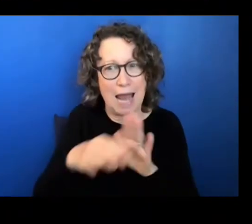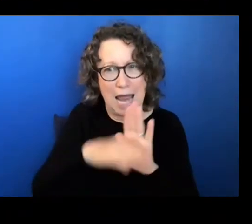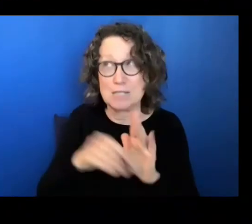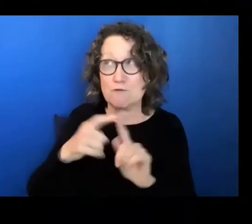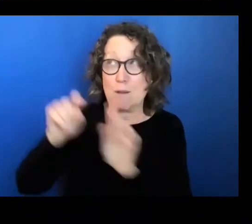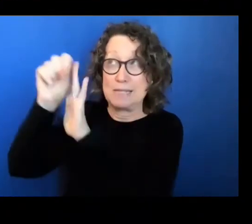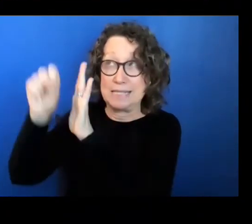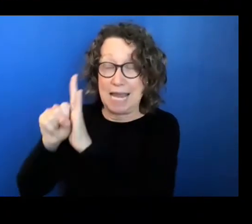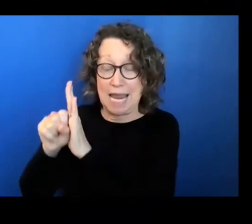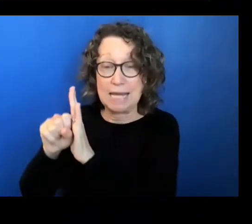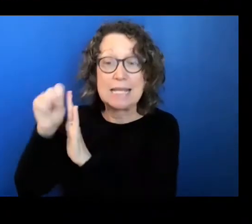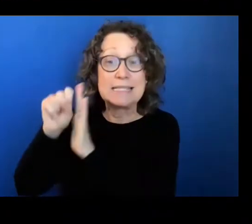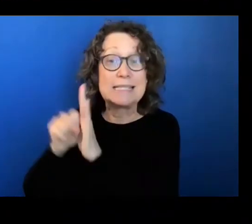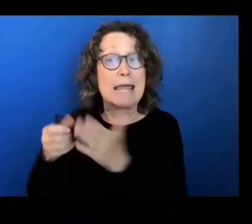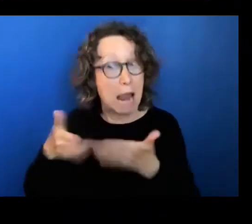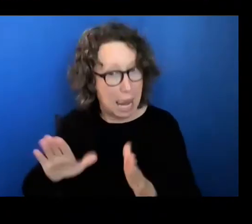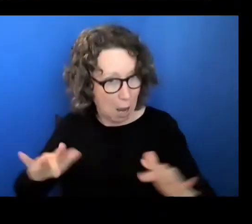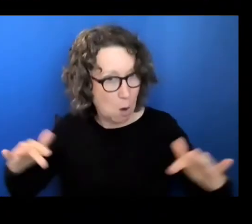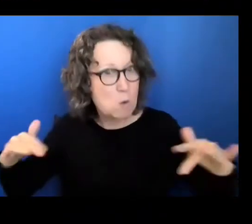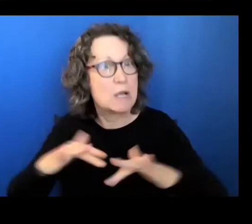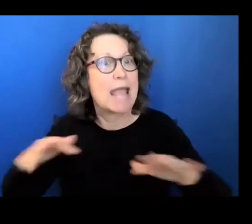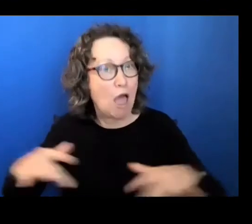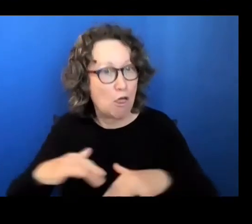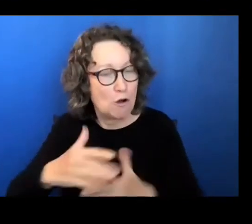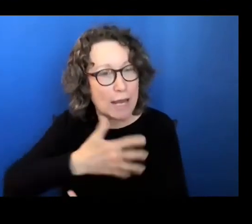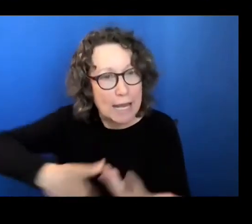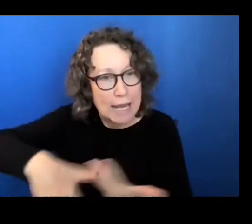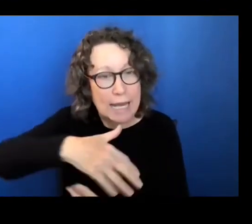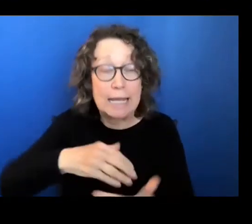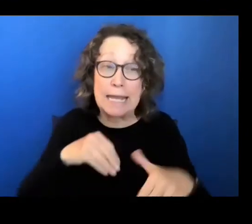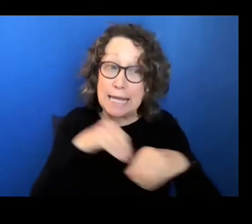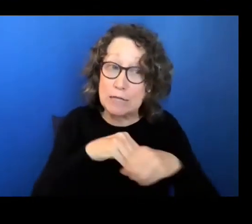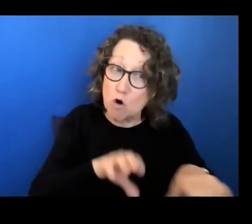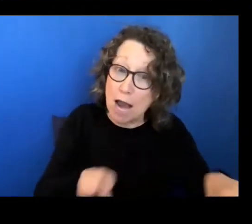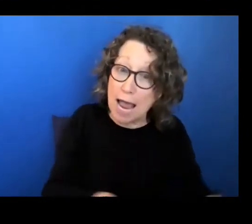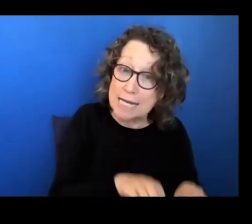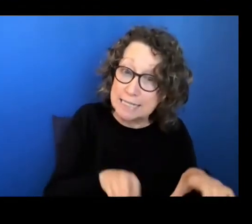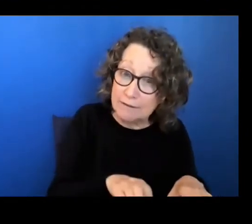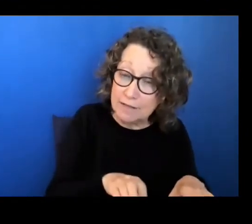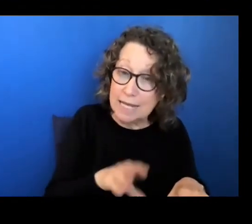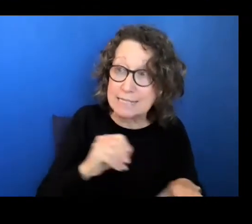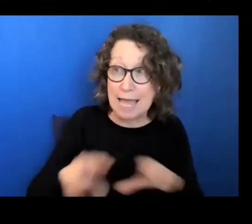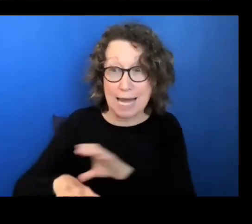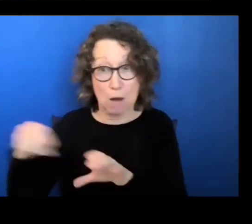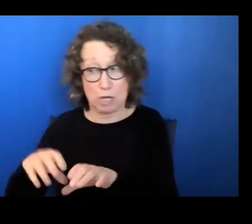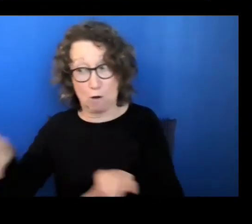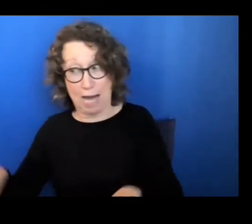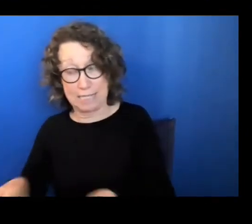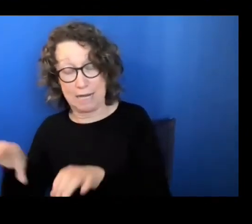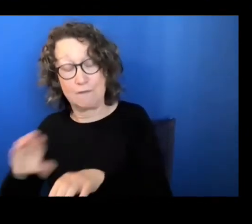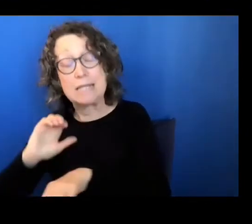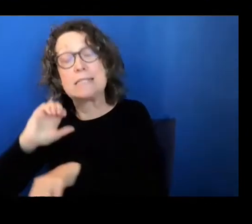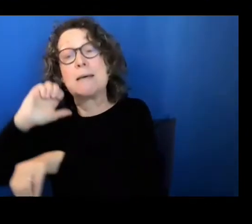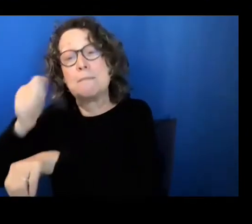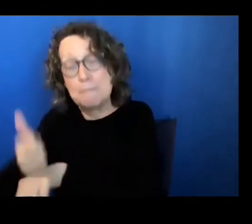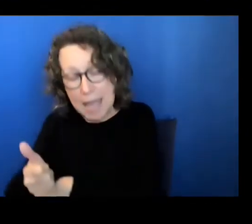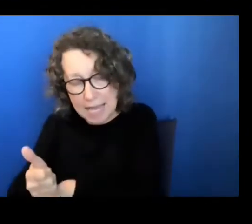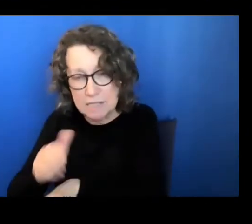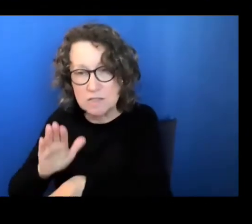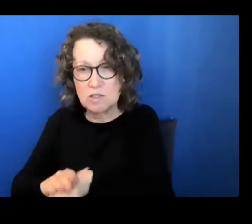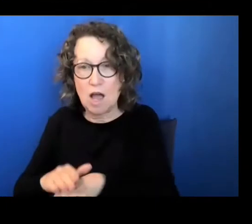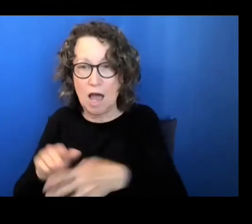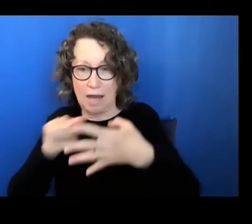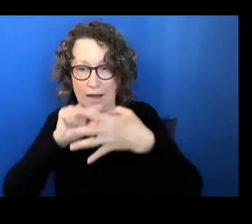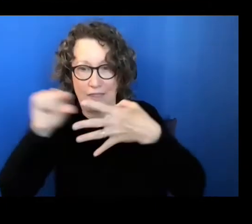state that allows gatherings, that allows indoor activities and outdoor activities based on the